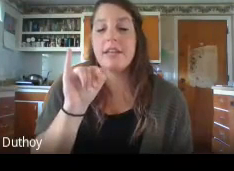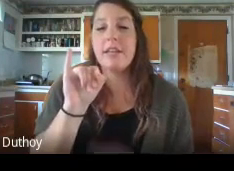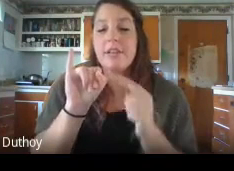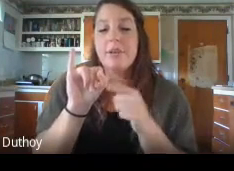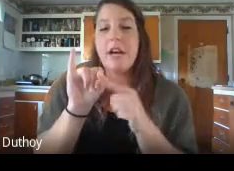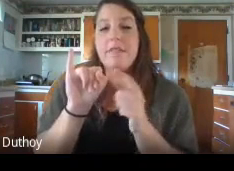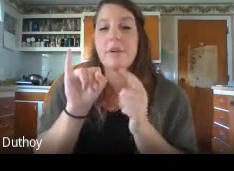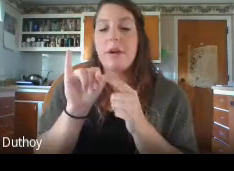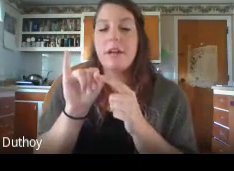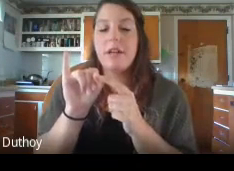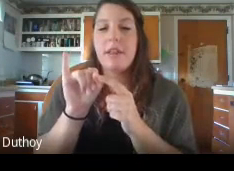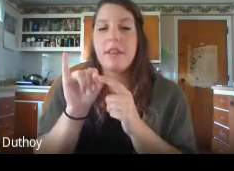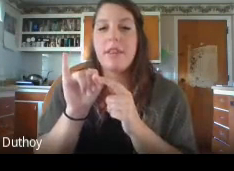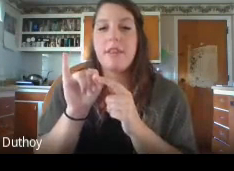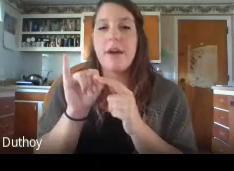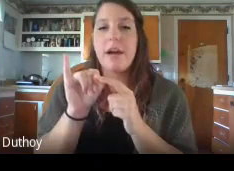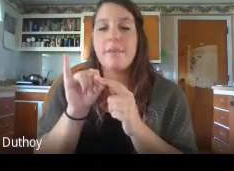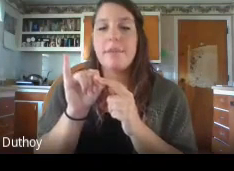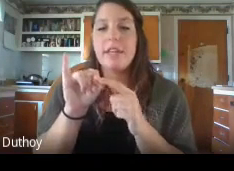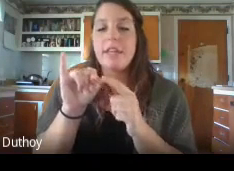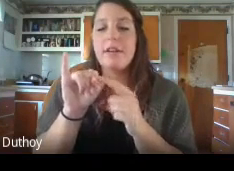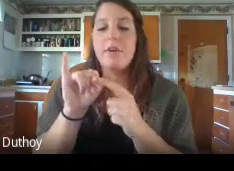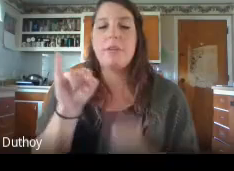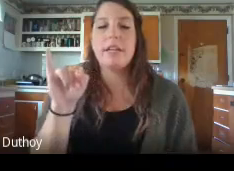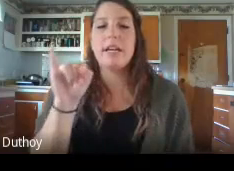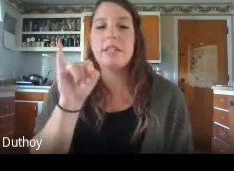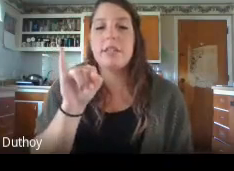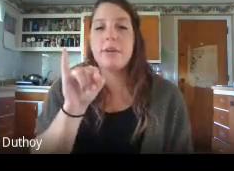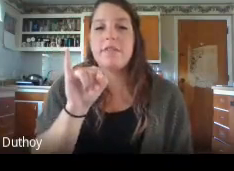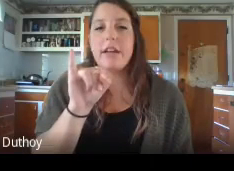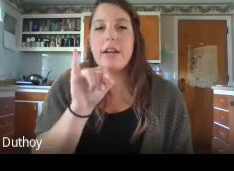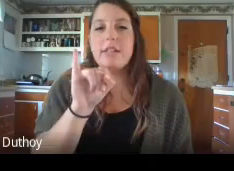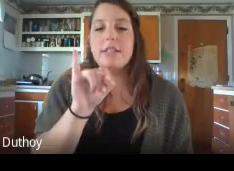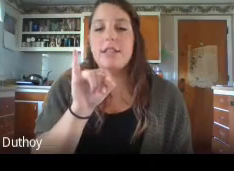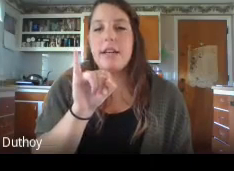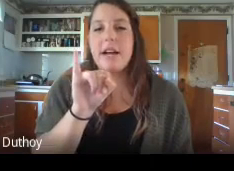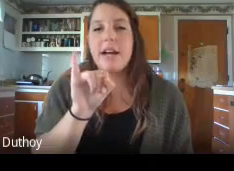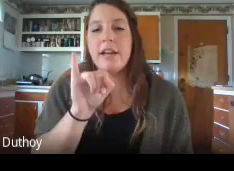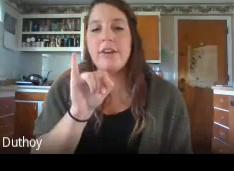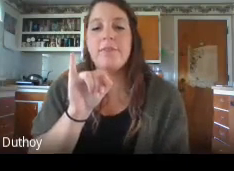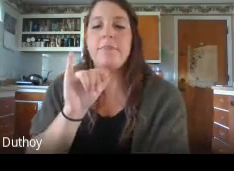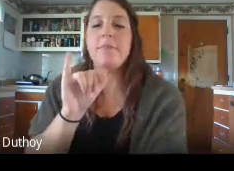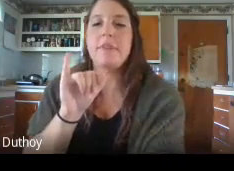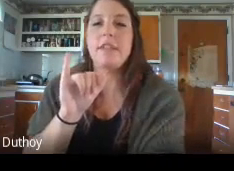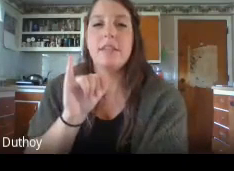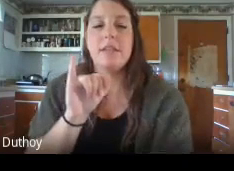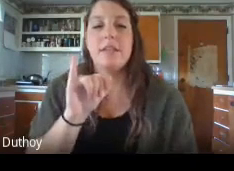I, you have your thumb holding on to your fingers. I.